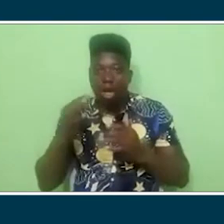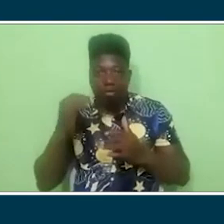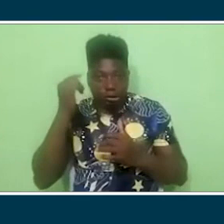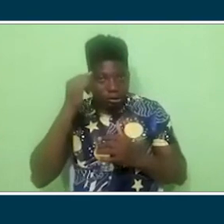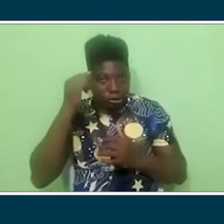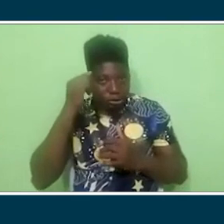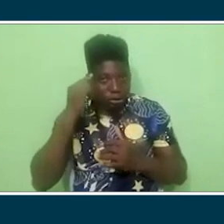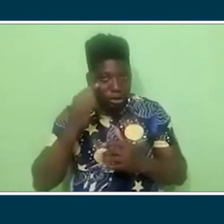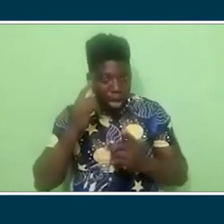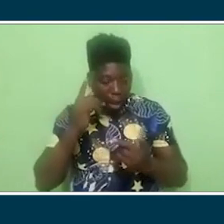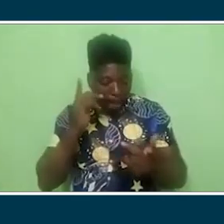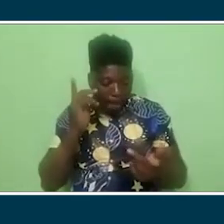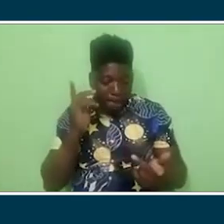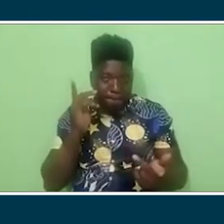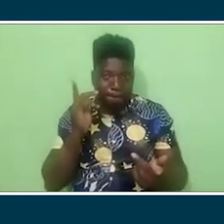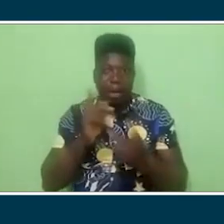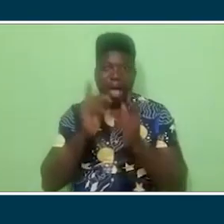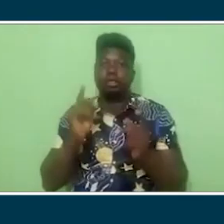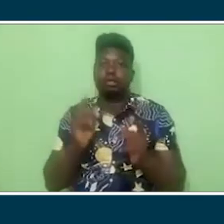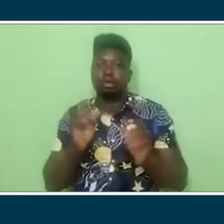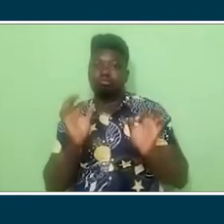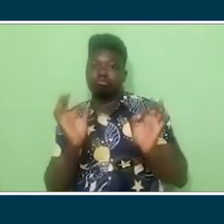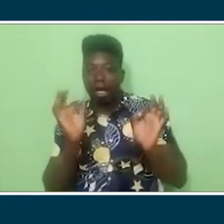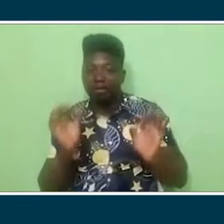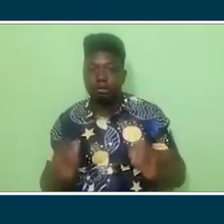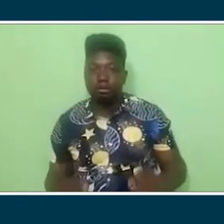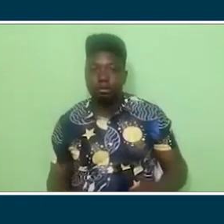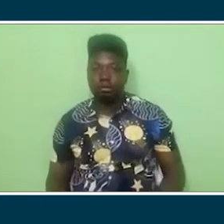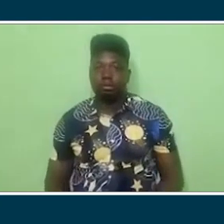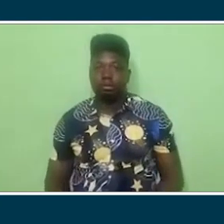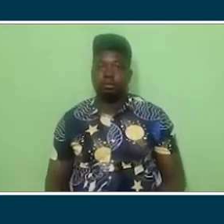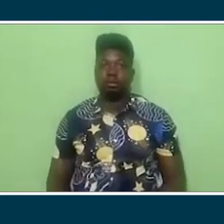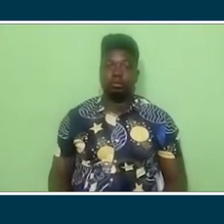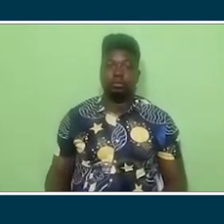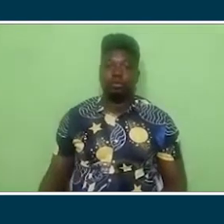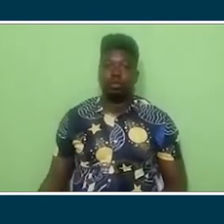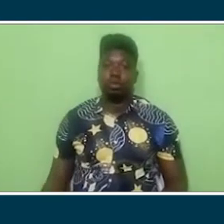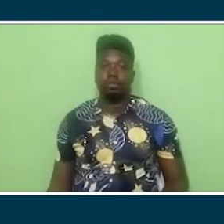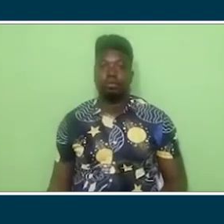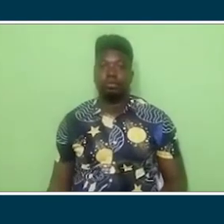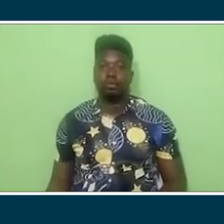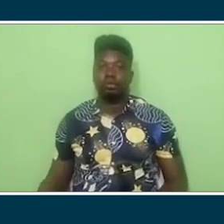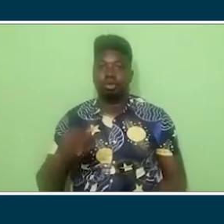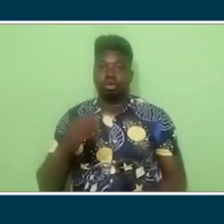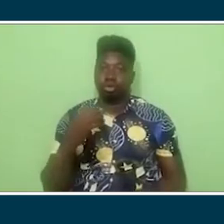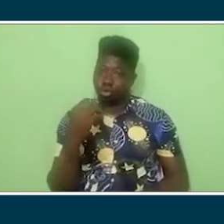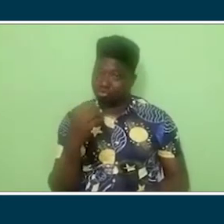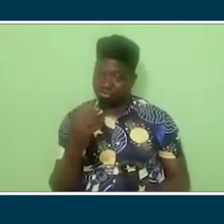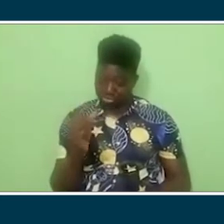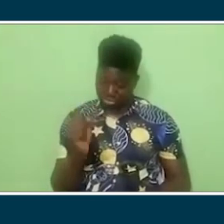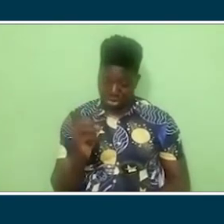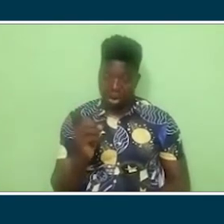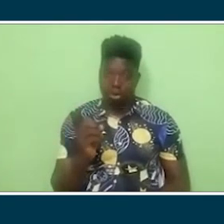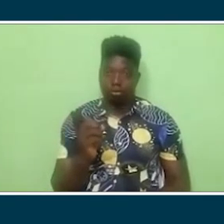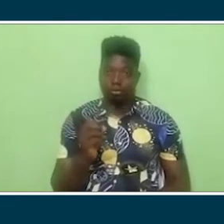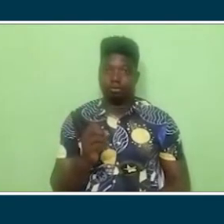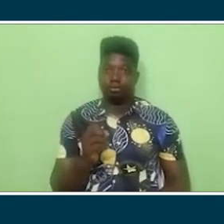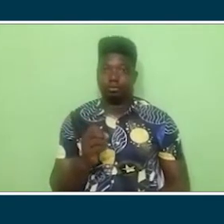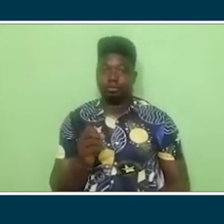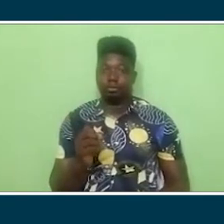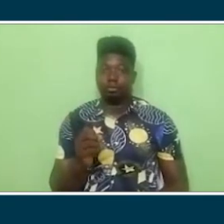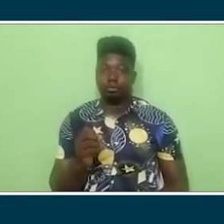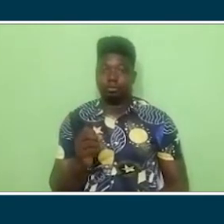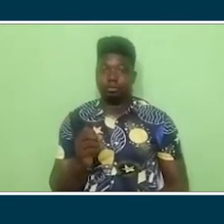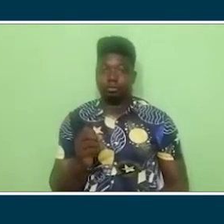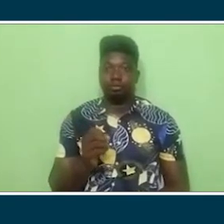open discomfort, fear of open dialogue, et cetera, et cetera. And so I love even that, the both